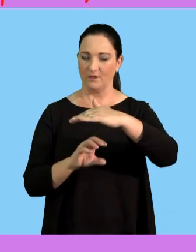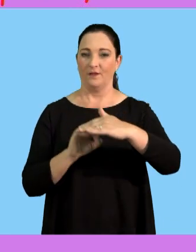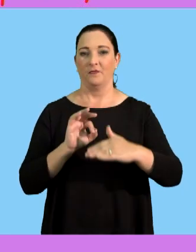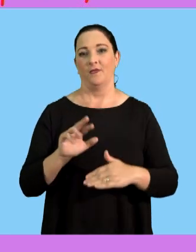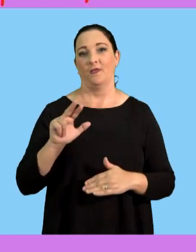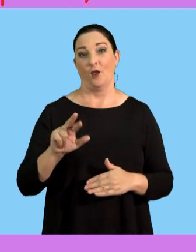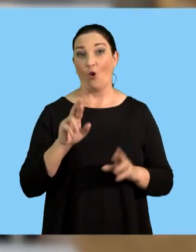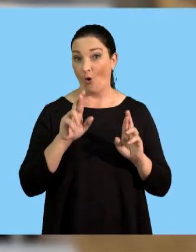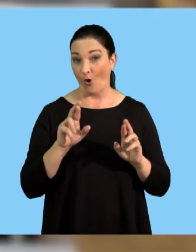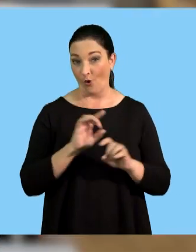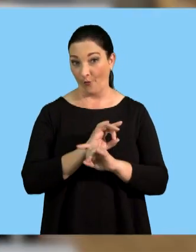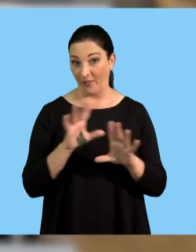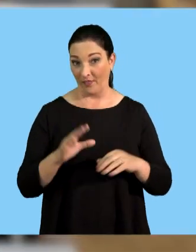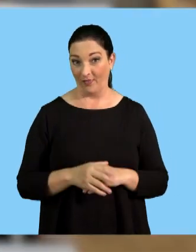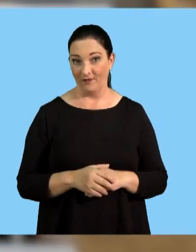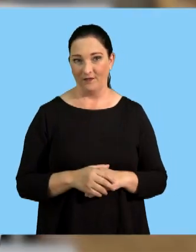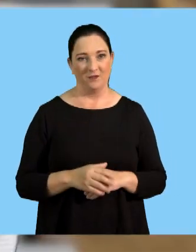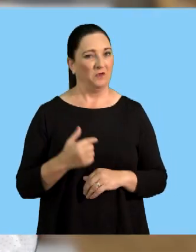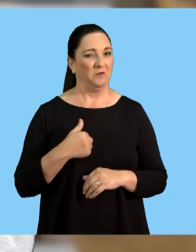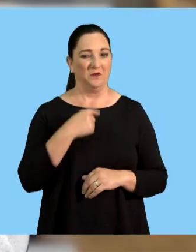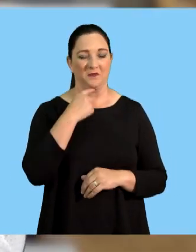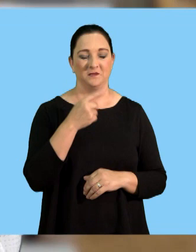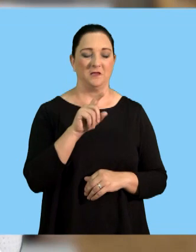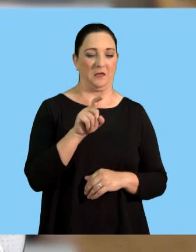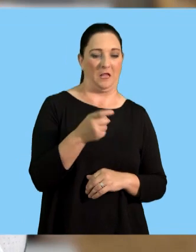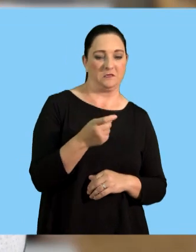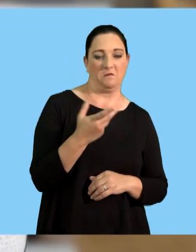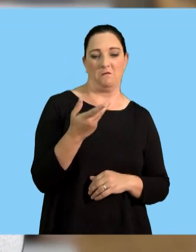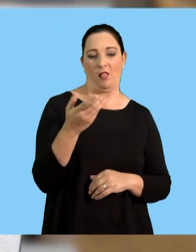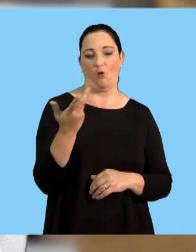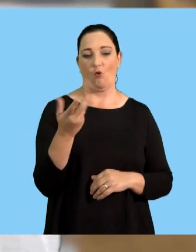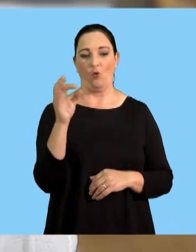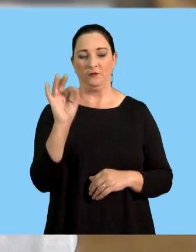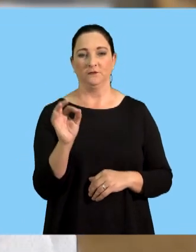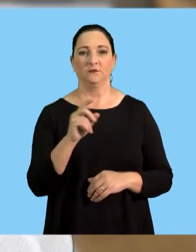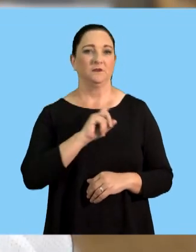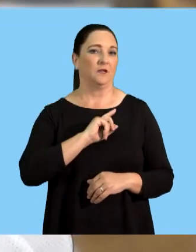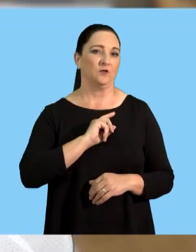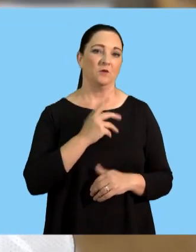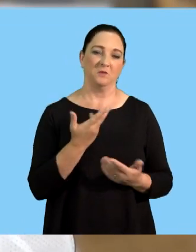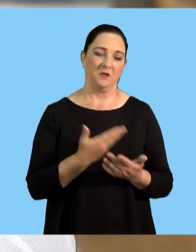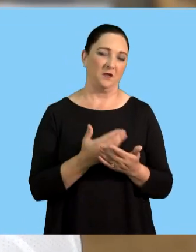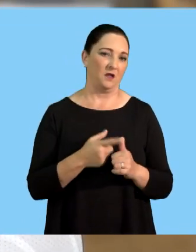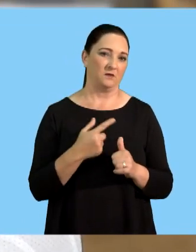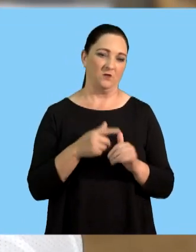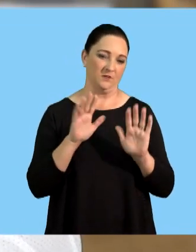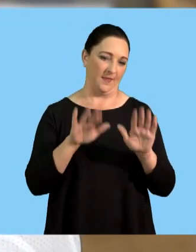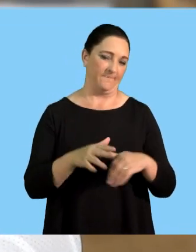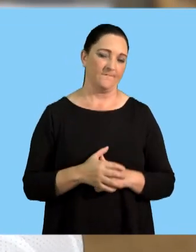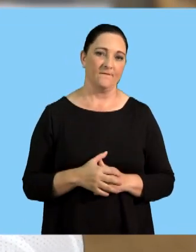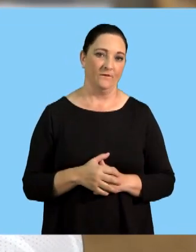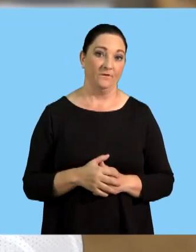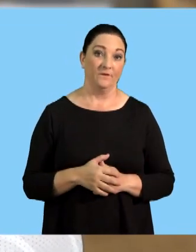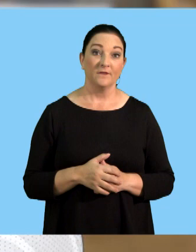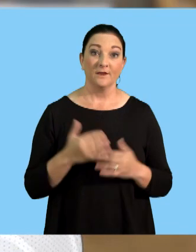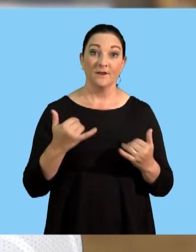Okay, guys, I hope that's clear to all of you. All right, we didn't say anything about writing as a decimal or a percentage, so I leave my answer as